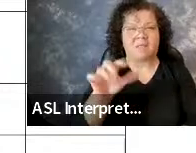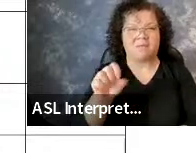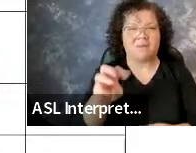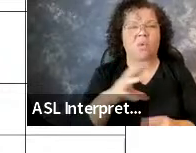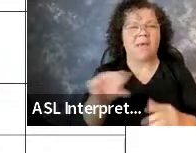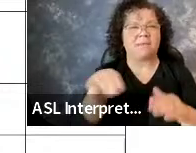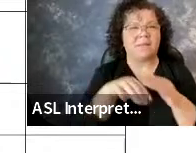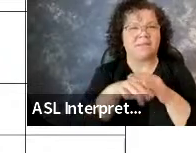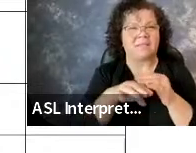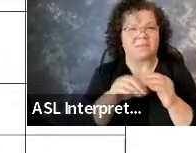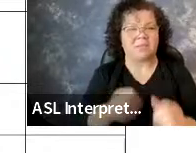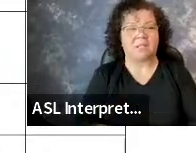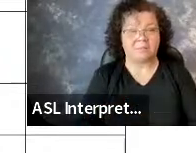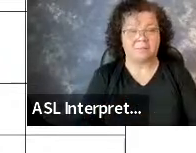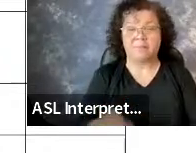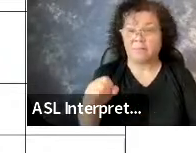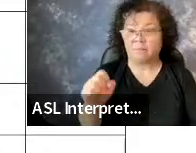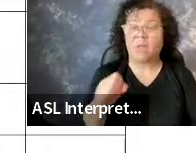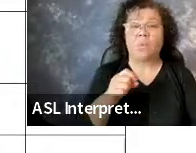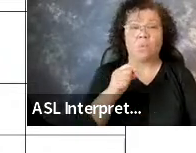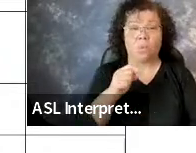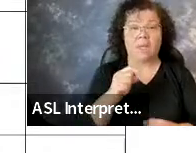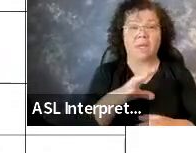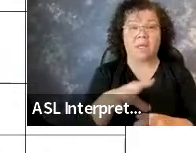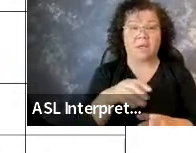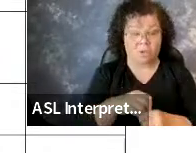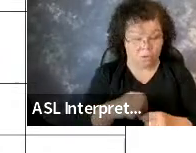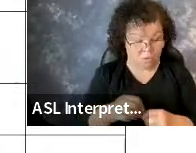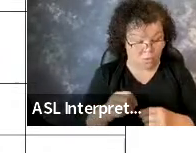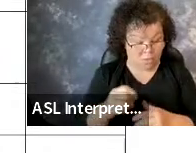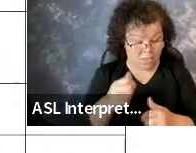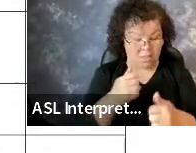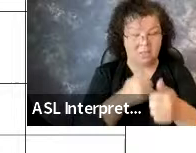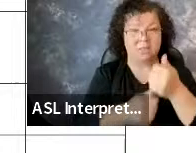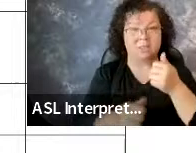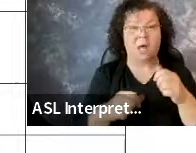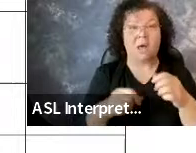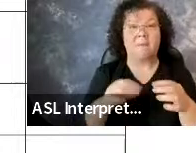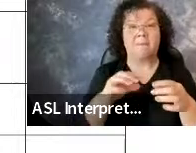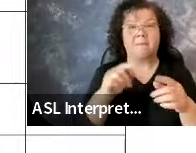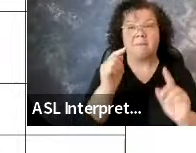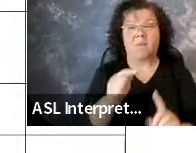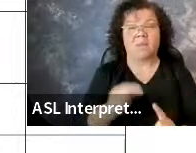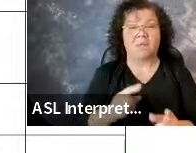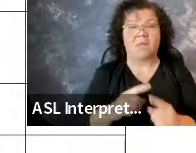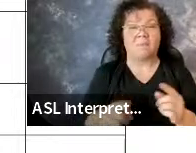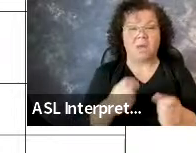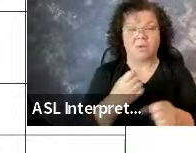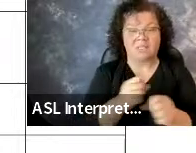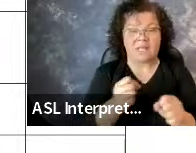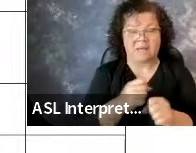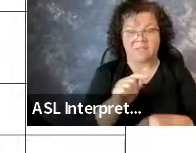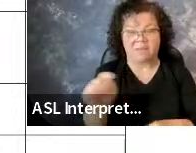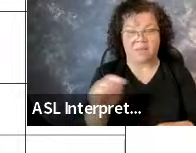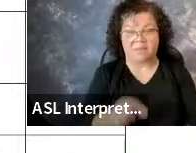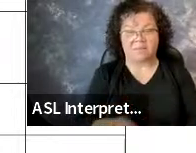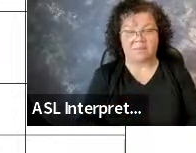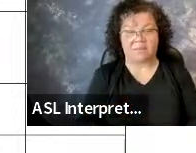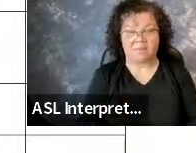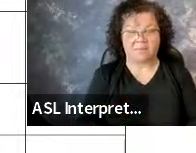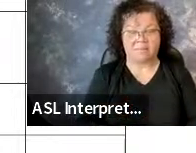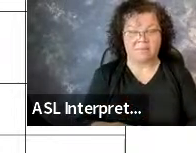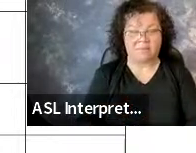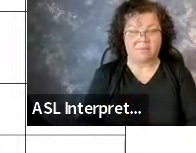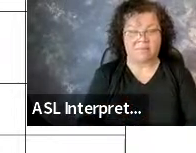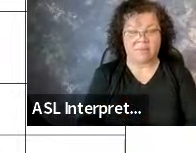So. And we can put a sub-bullet of consider safe Yeah. system, yeah. Thanks. Awesome. Oh, sorry,